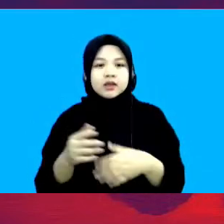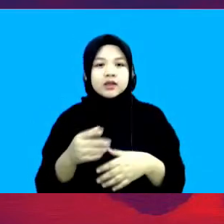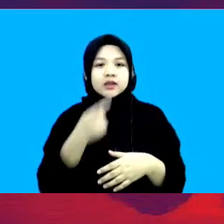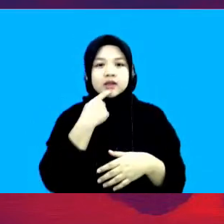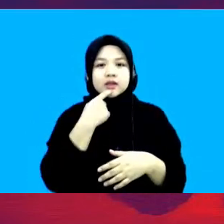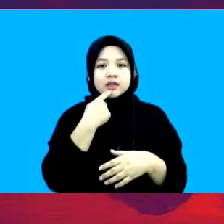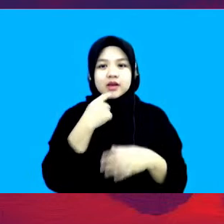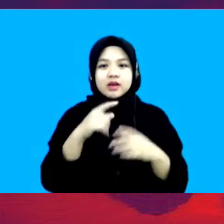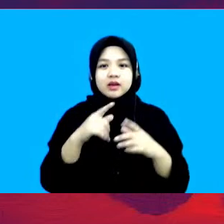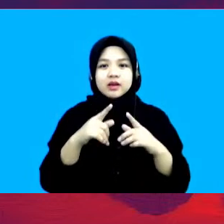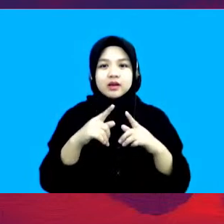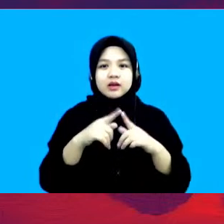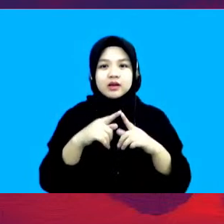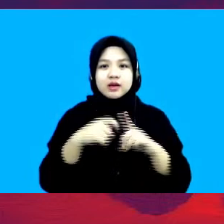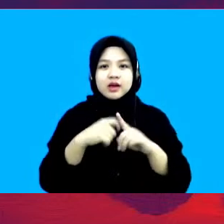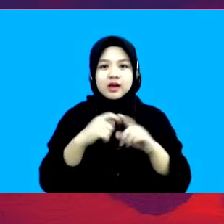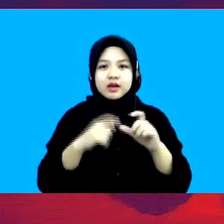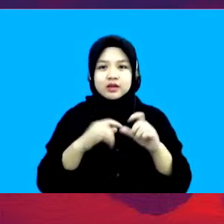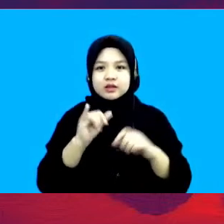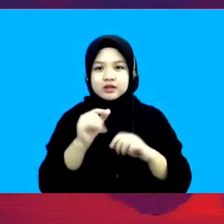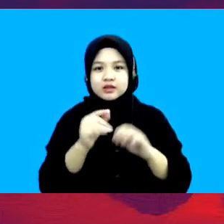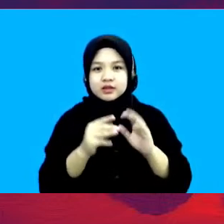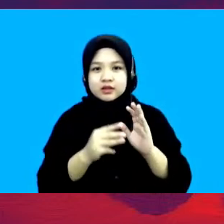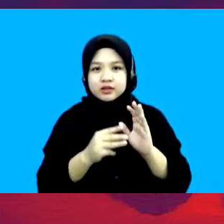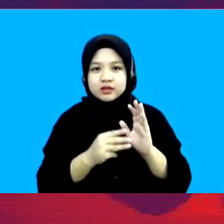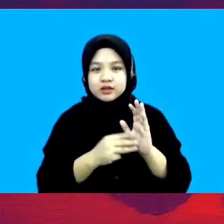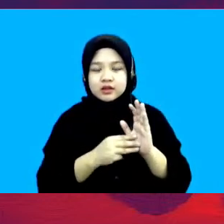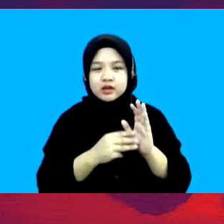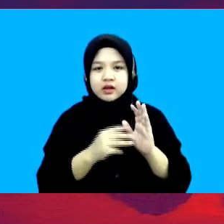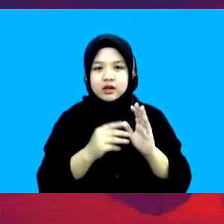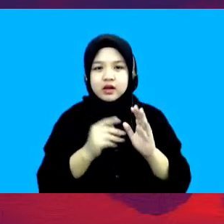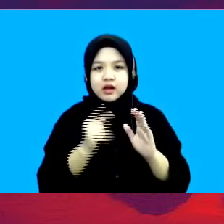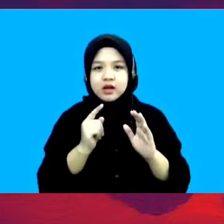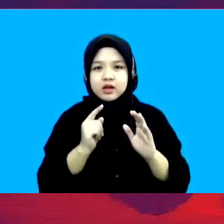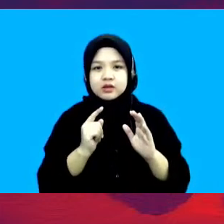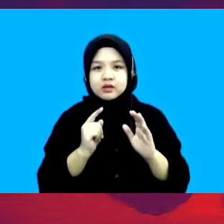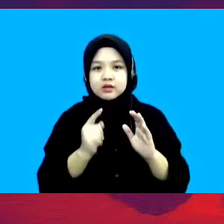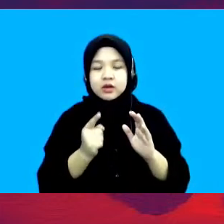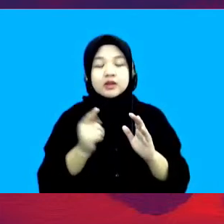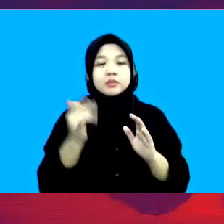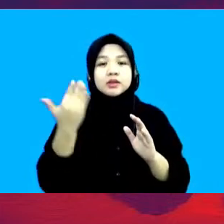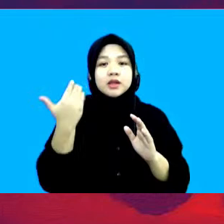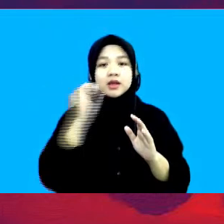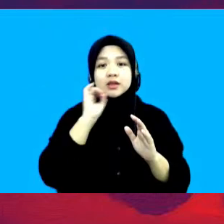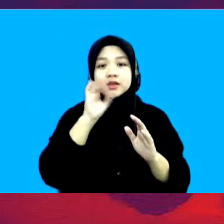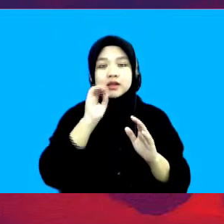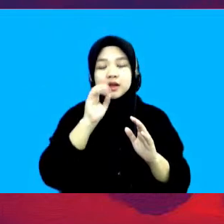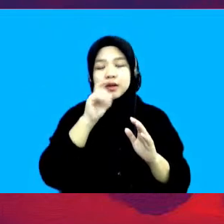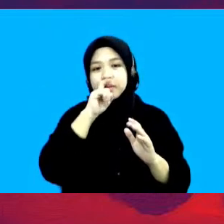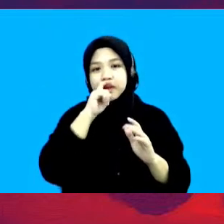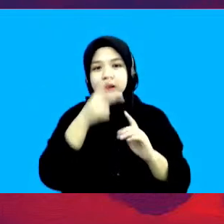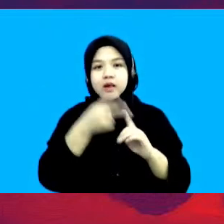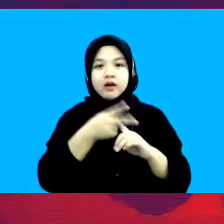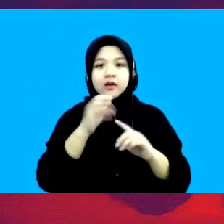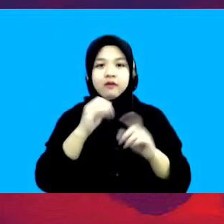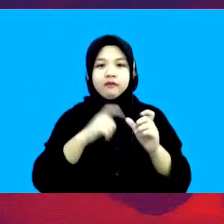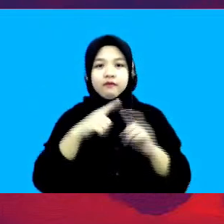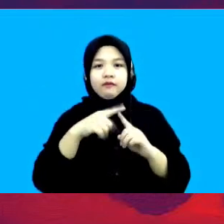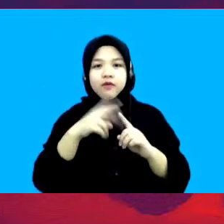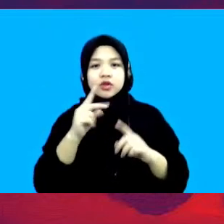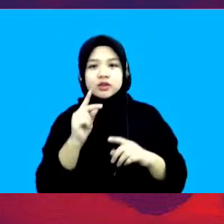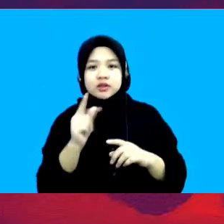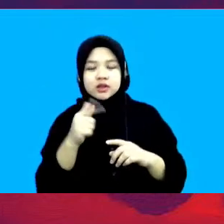we speak about this budget allocation. Yeah. And I would like to touch the